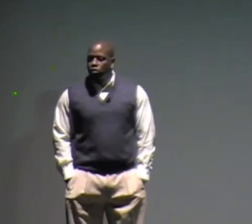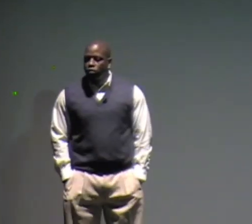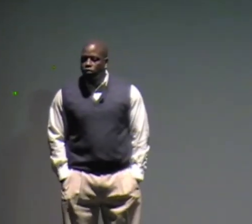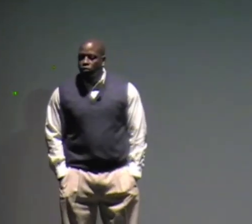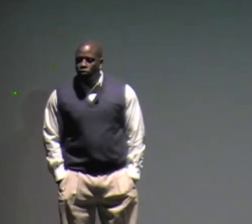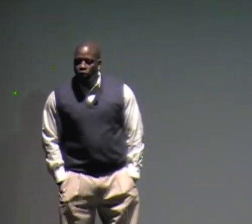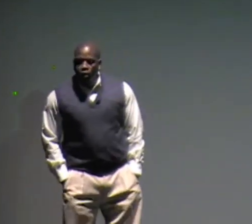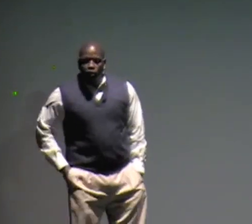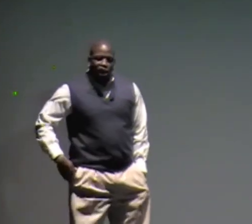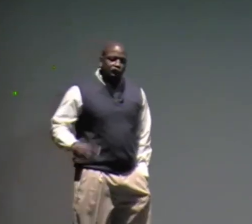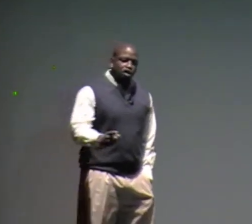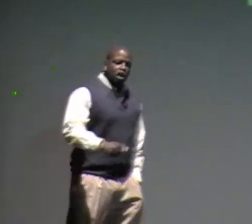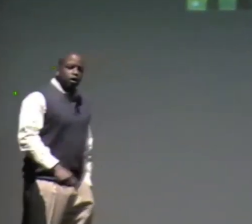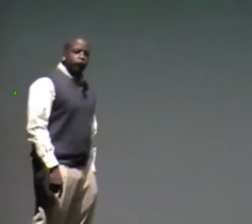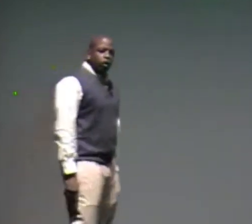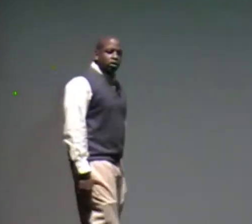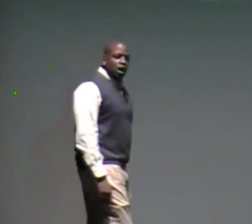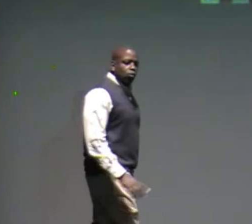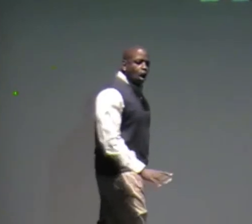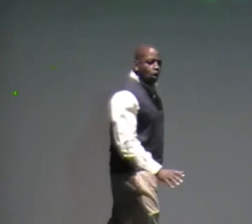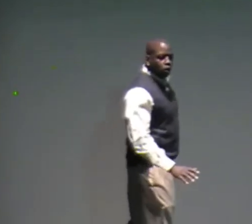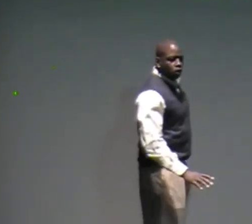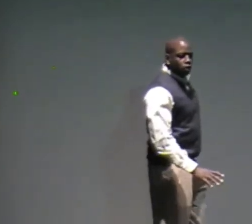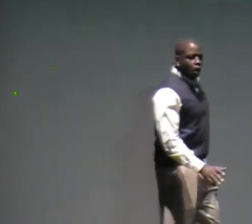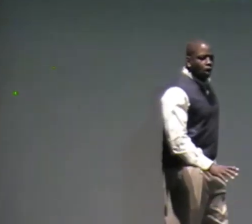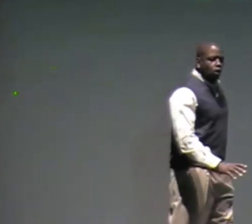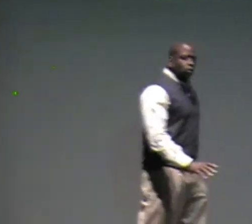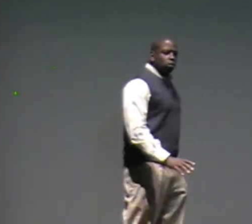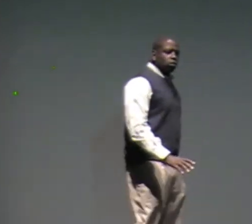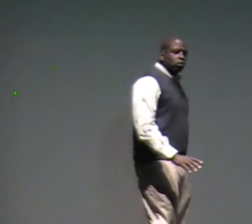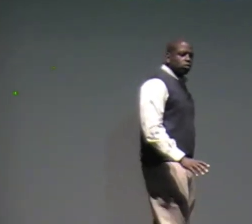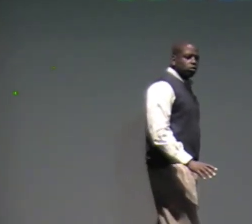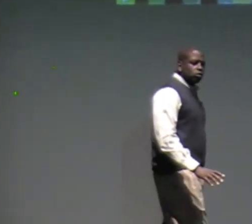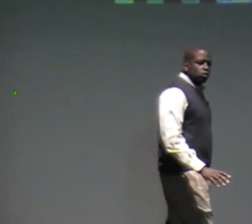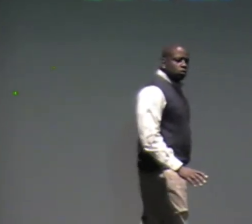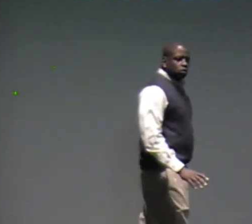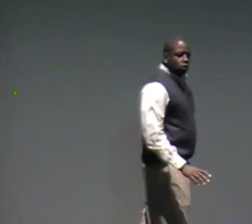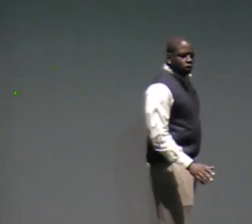racehorse." Then he hears another voice say, "Whoa,